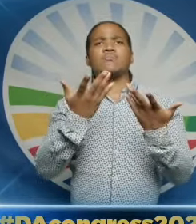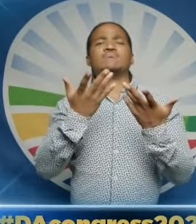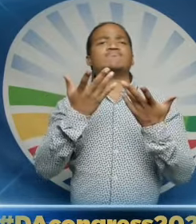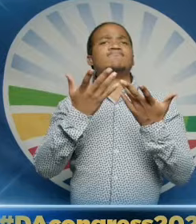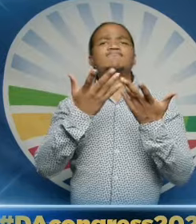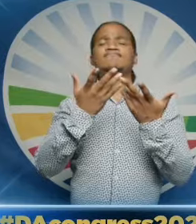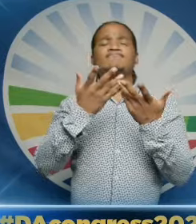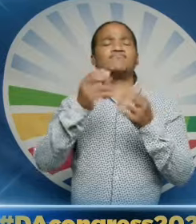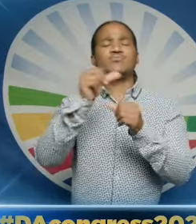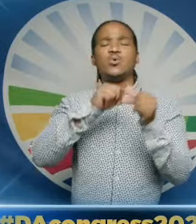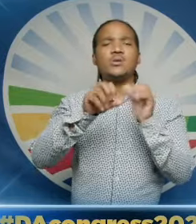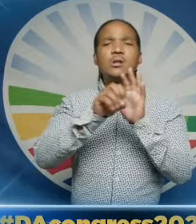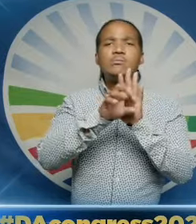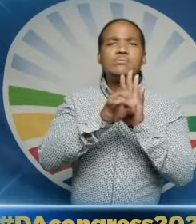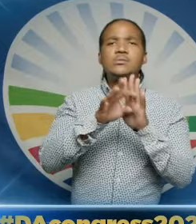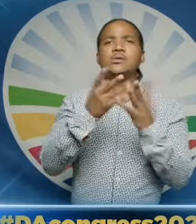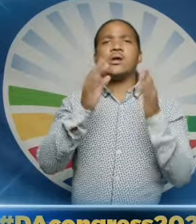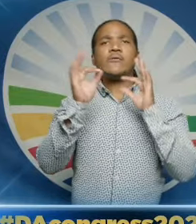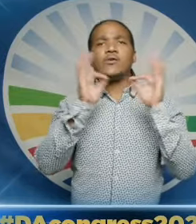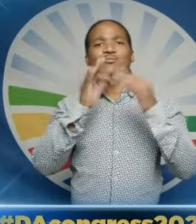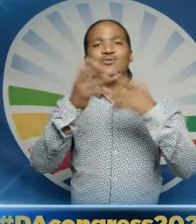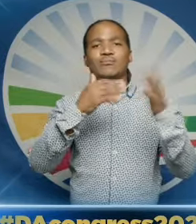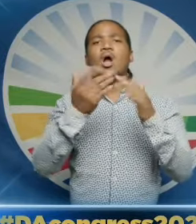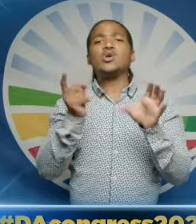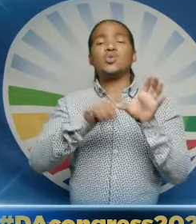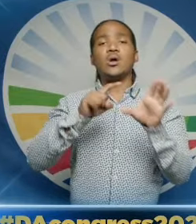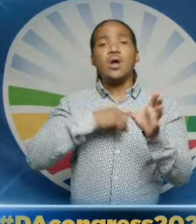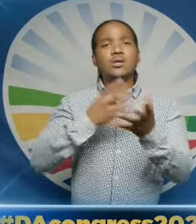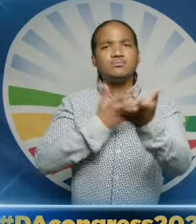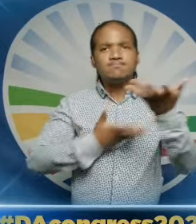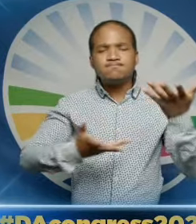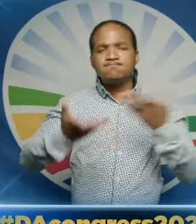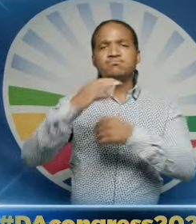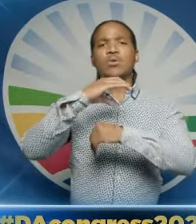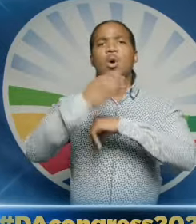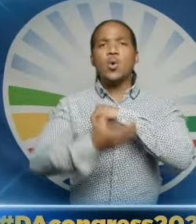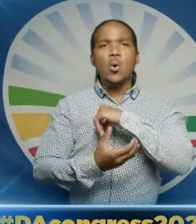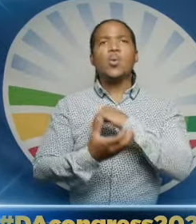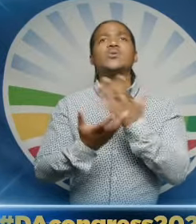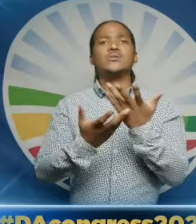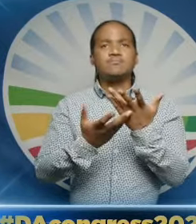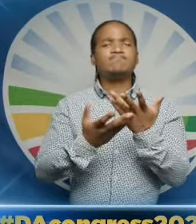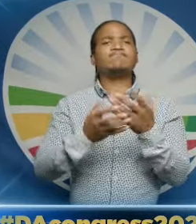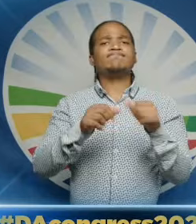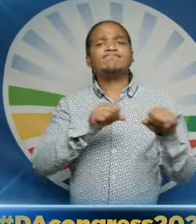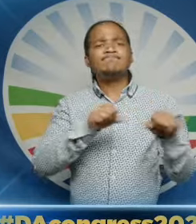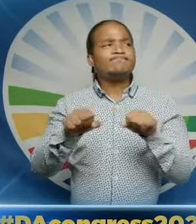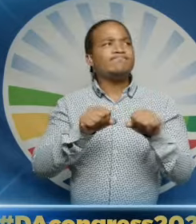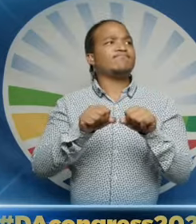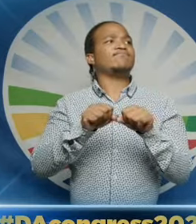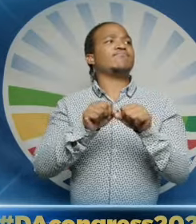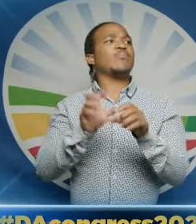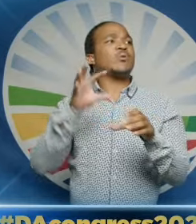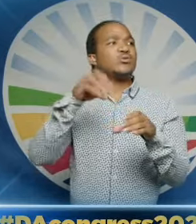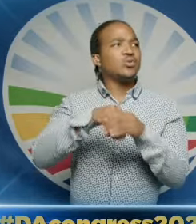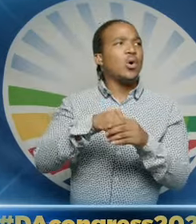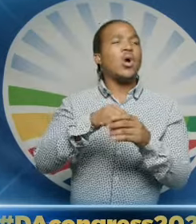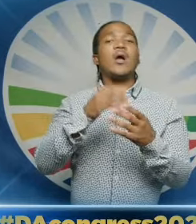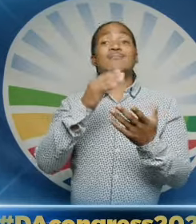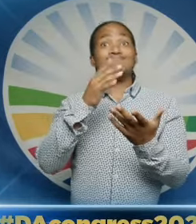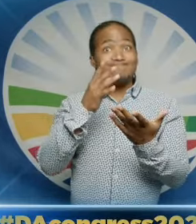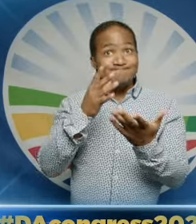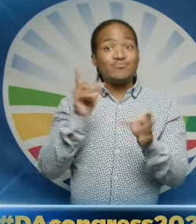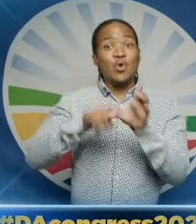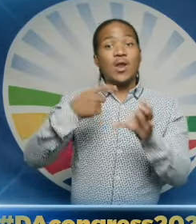hiding anything. We're inviting you to join us in our Congress, but more importantly, to join us on our road to taking the ANC out